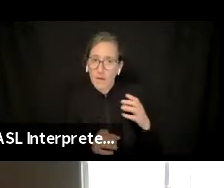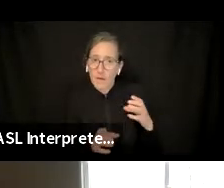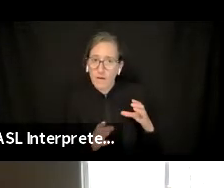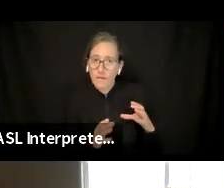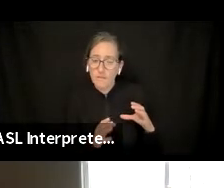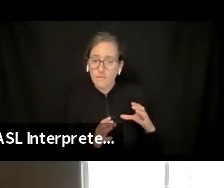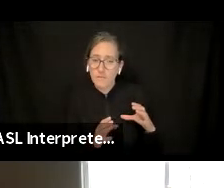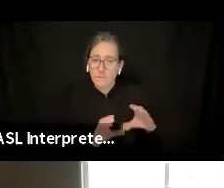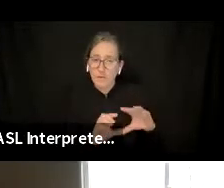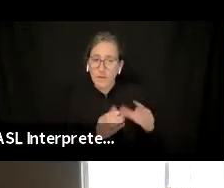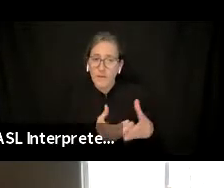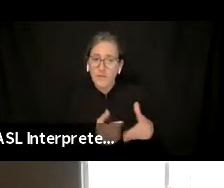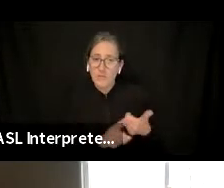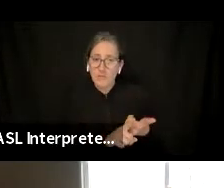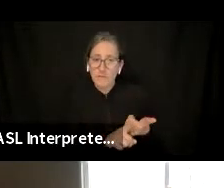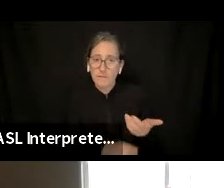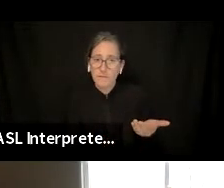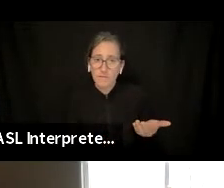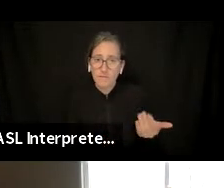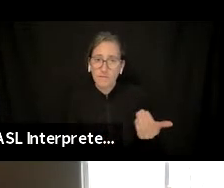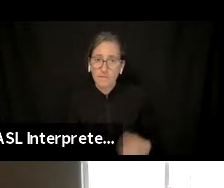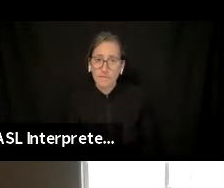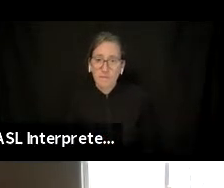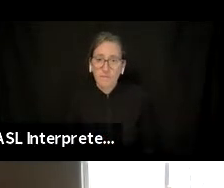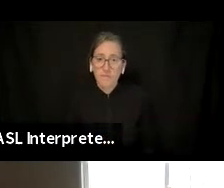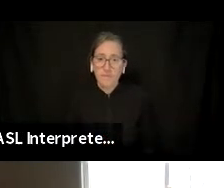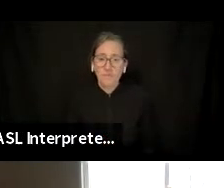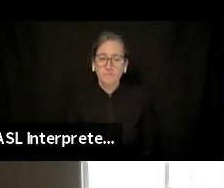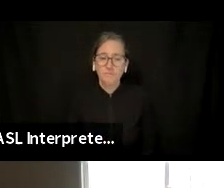Shireen, we didn't get a chance